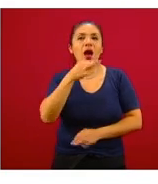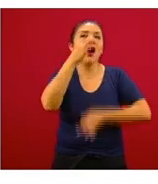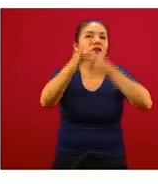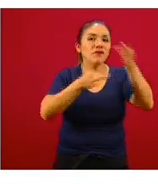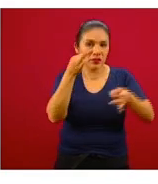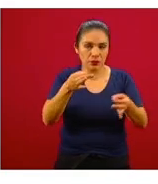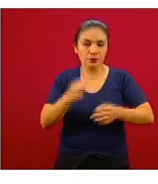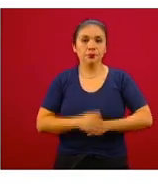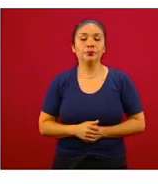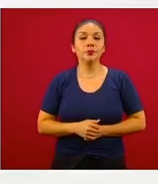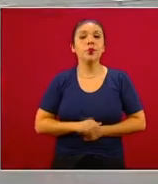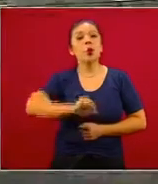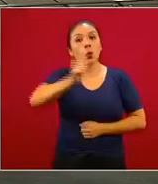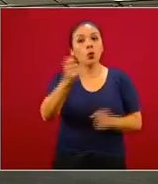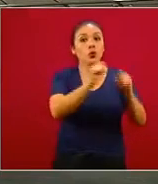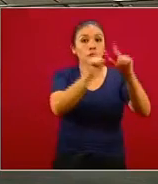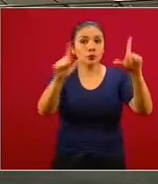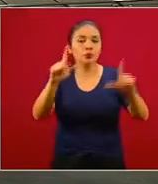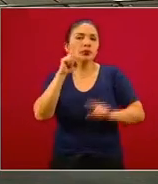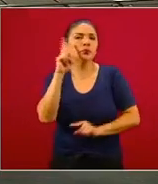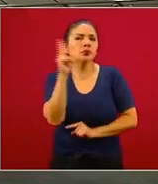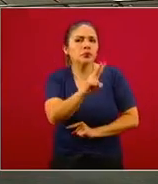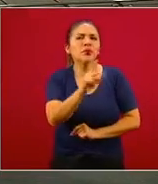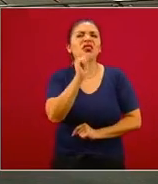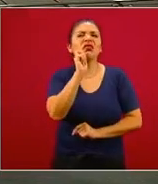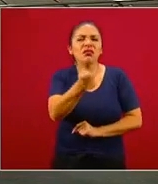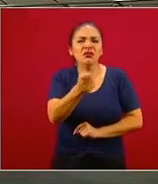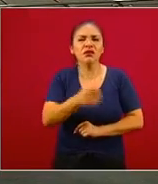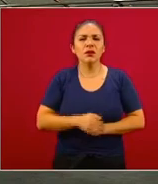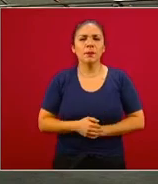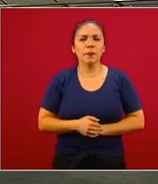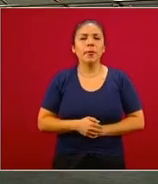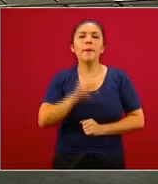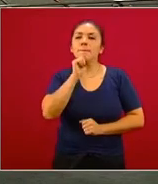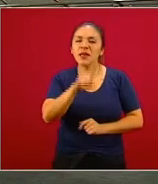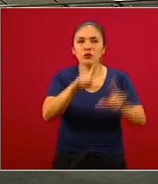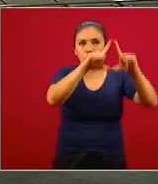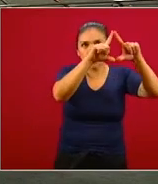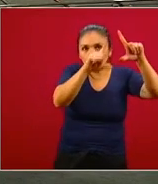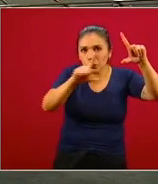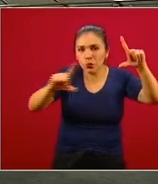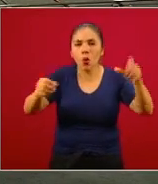And the notification rate stands at 96%.